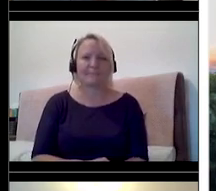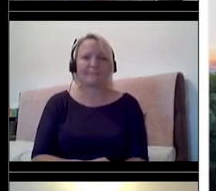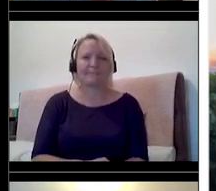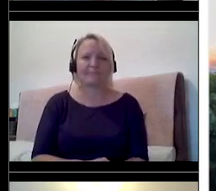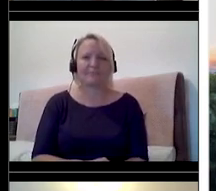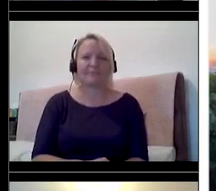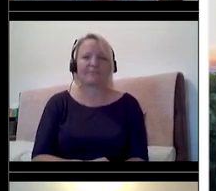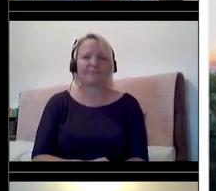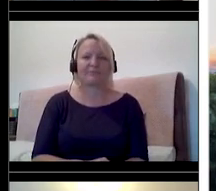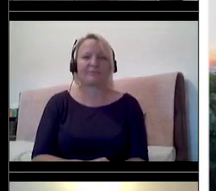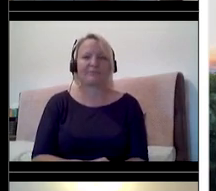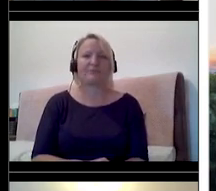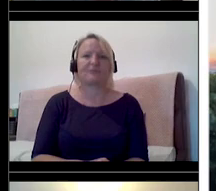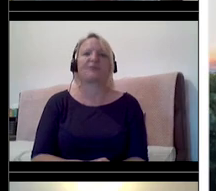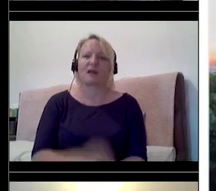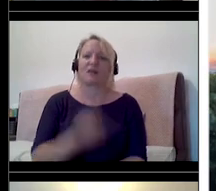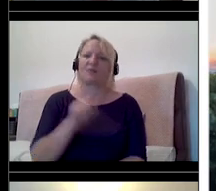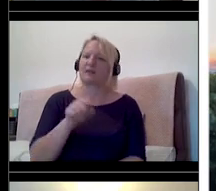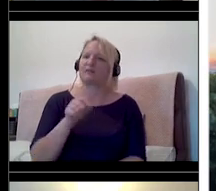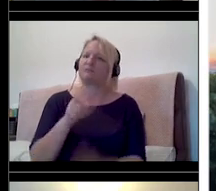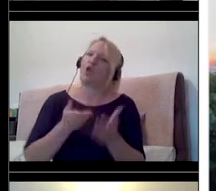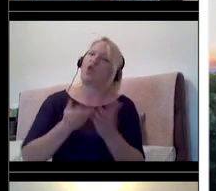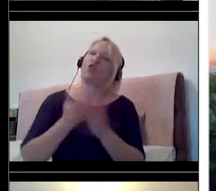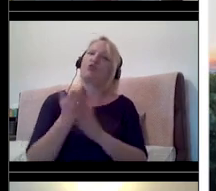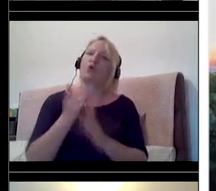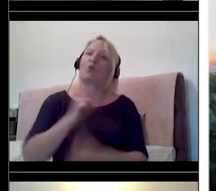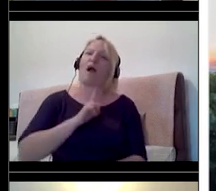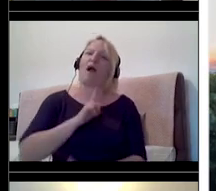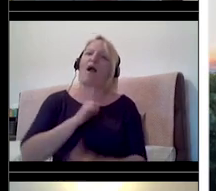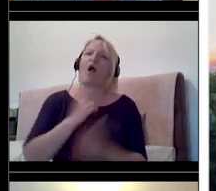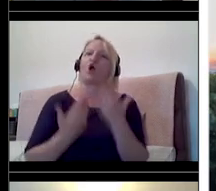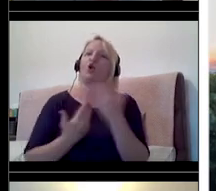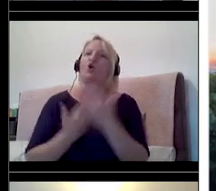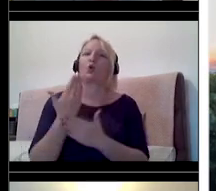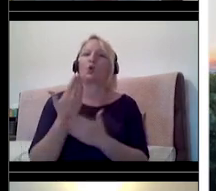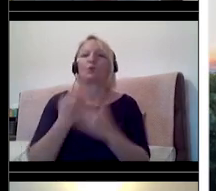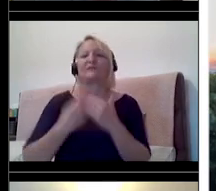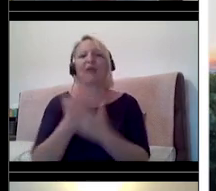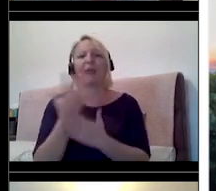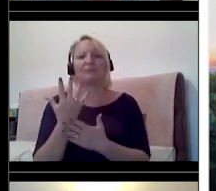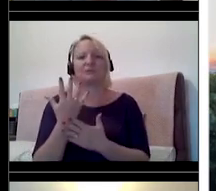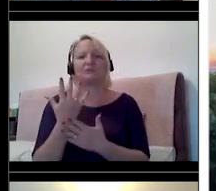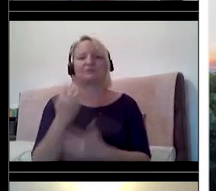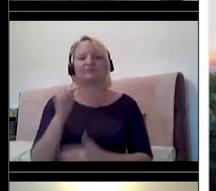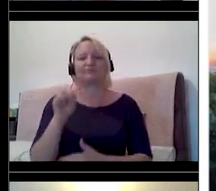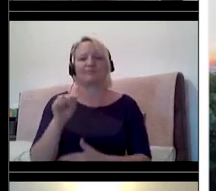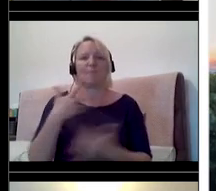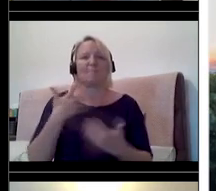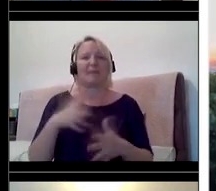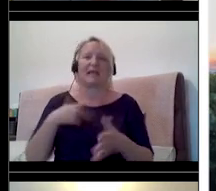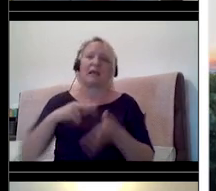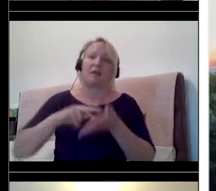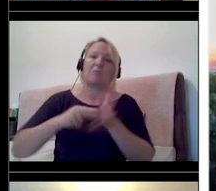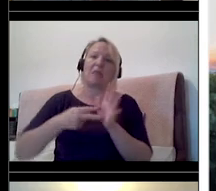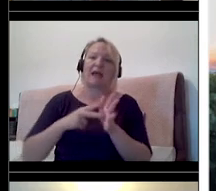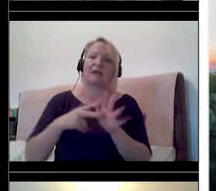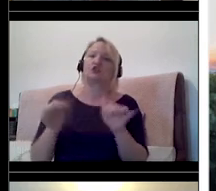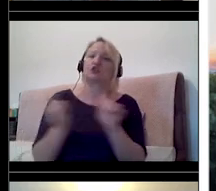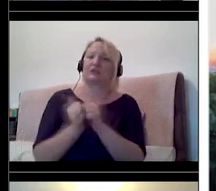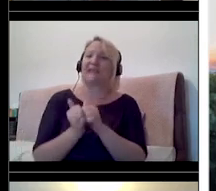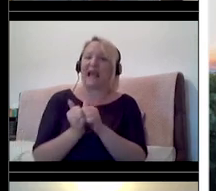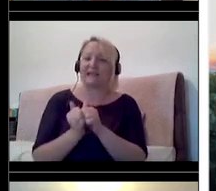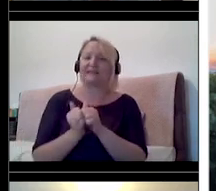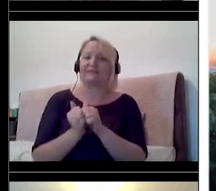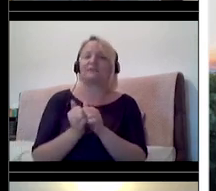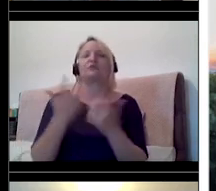really down to the new developments that have been given planning consent since our last consultation. Now we've taken into